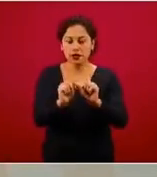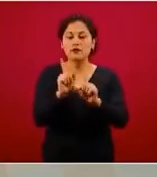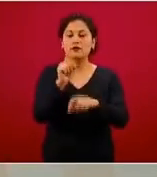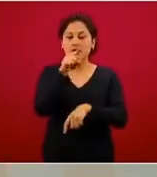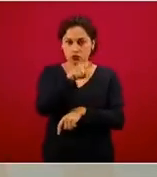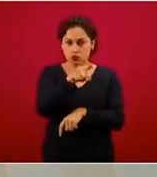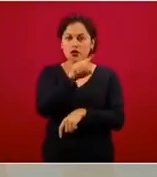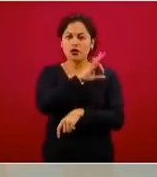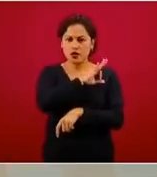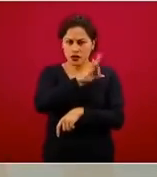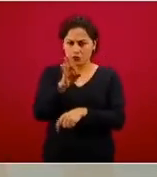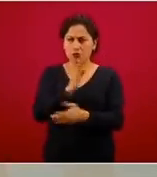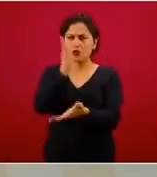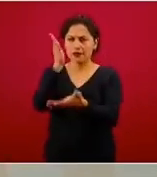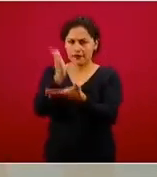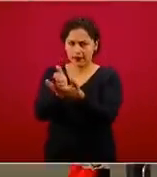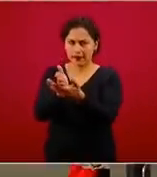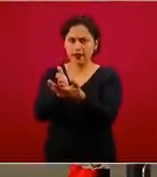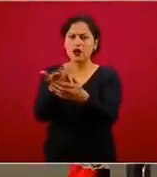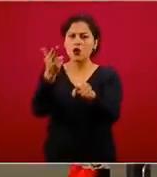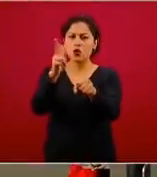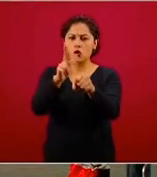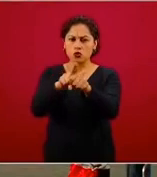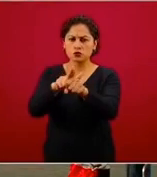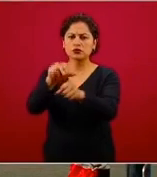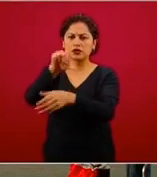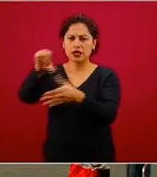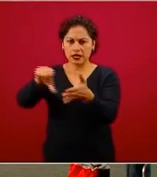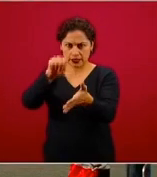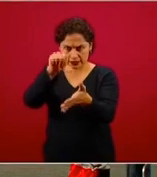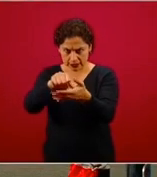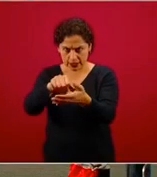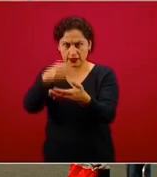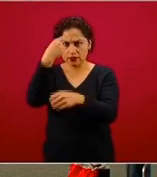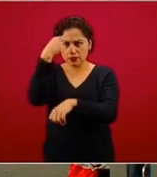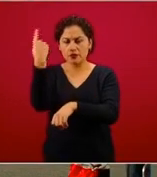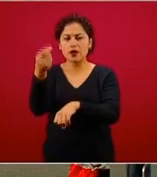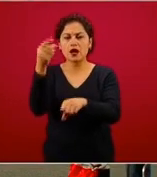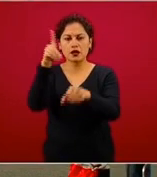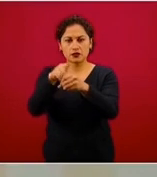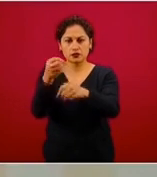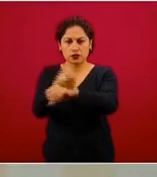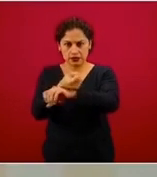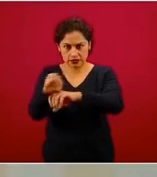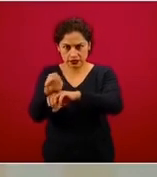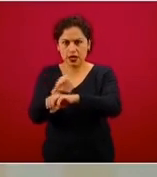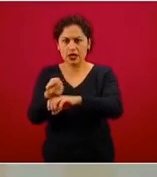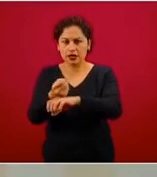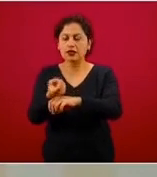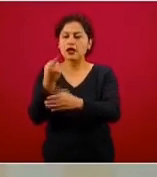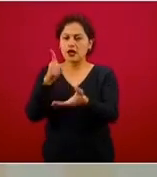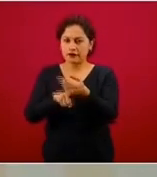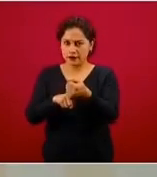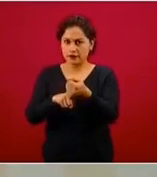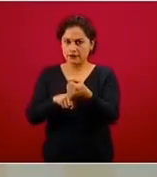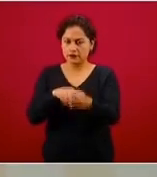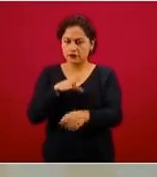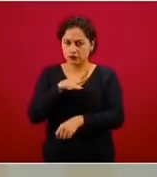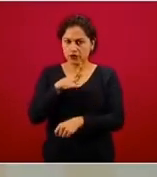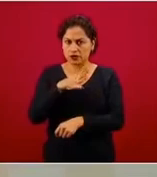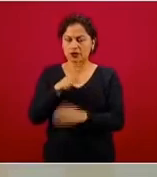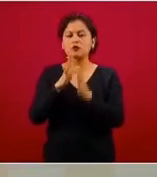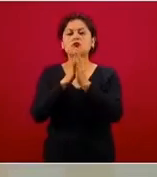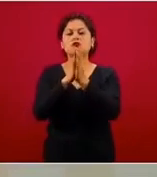course. Donors. We need more donors at our blood banks. And we have accredited